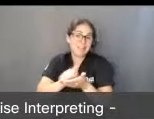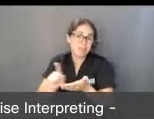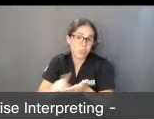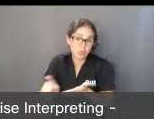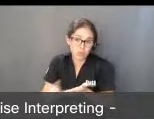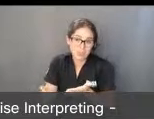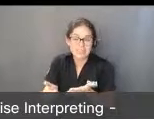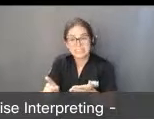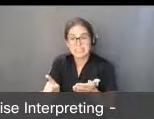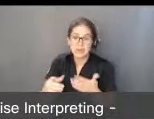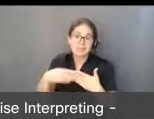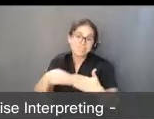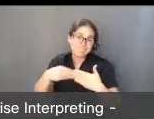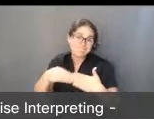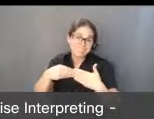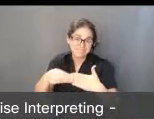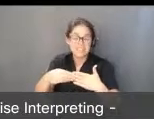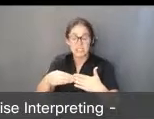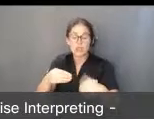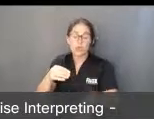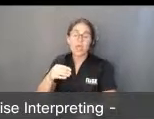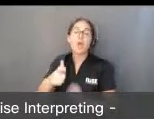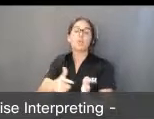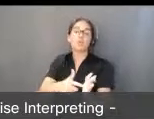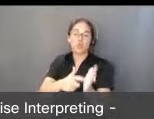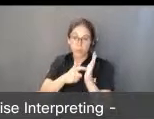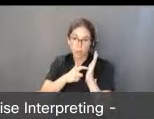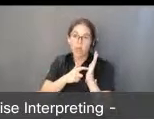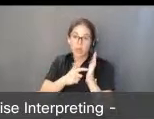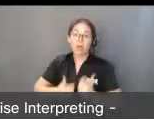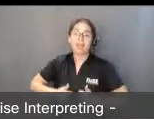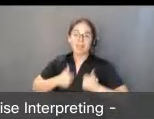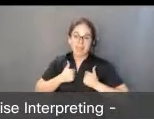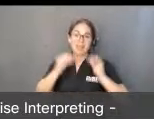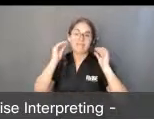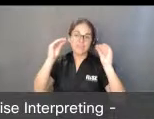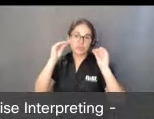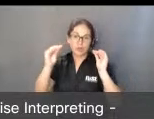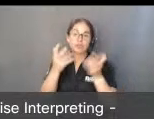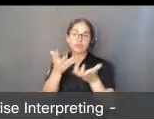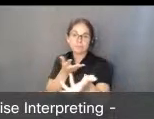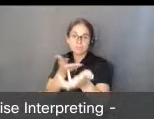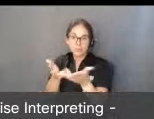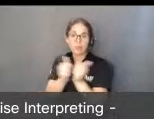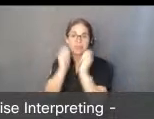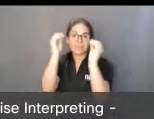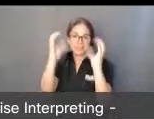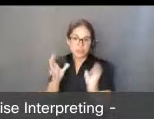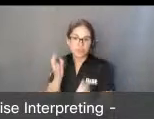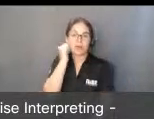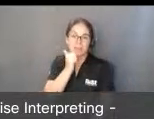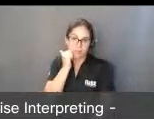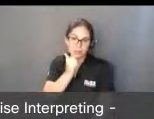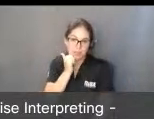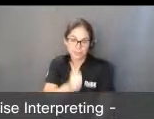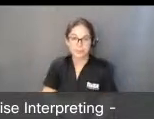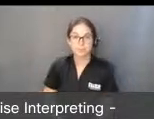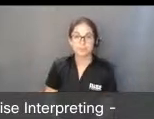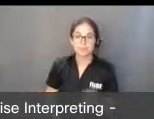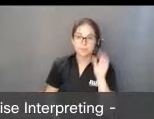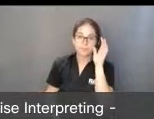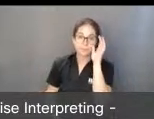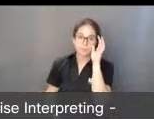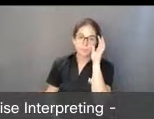and depending on what's happening there, but it is required that there is live instruction every day. So Dr. Peterson, for